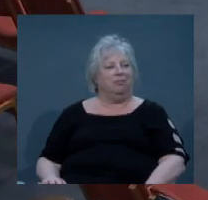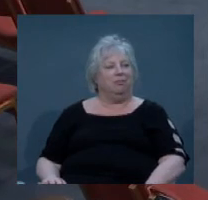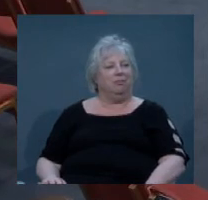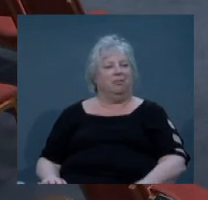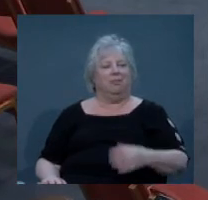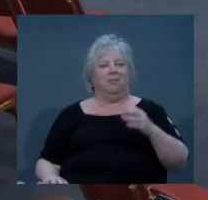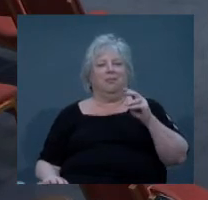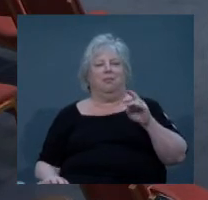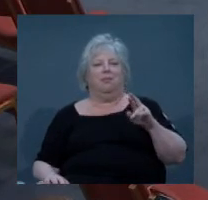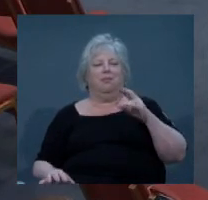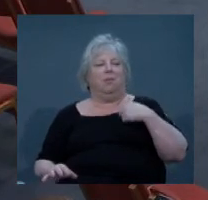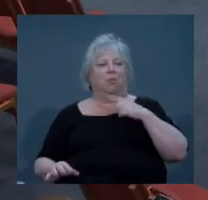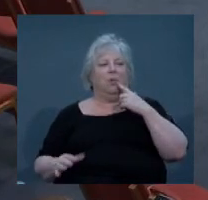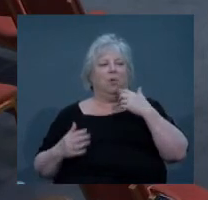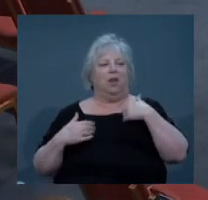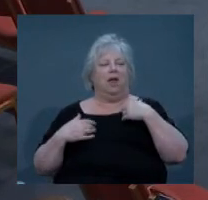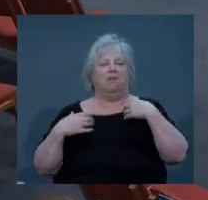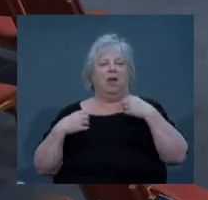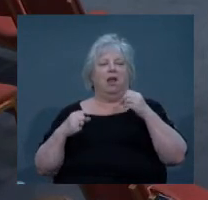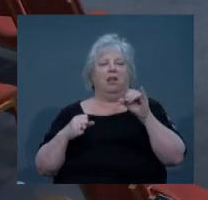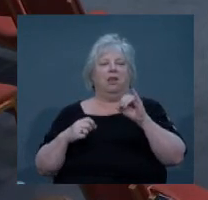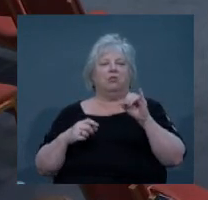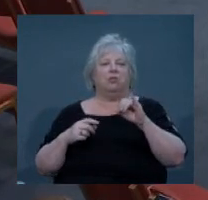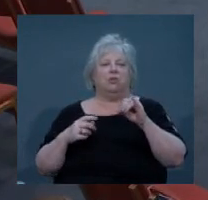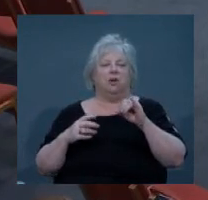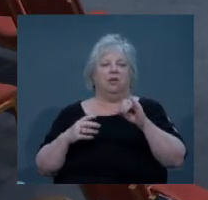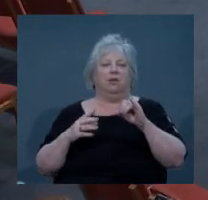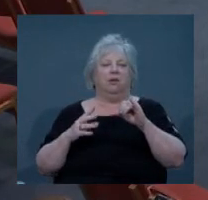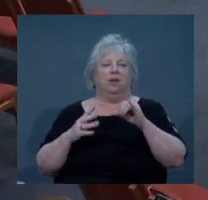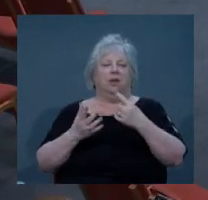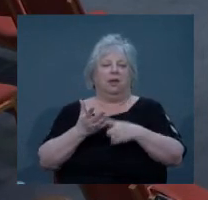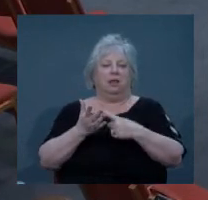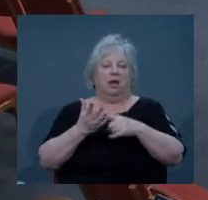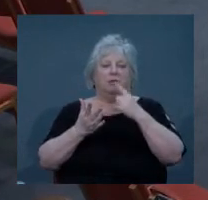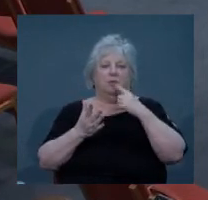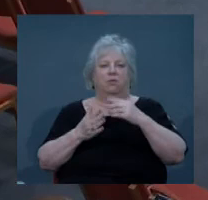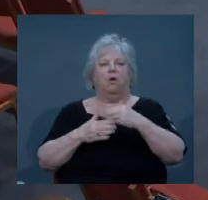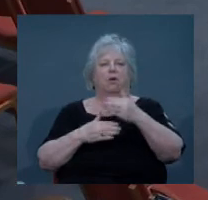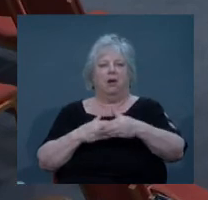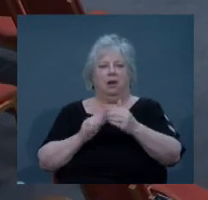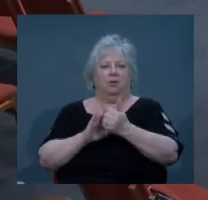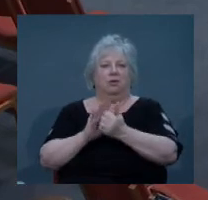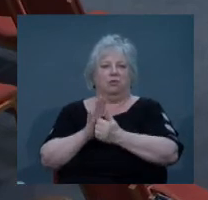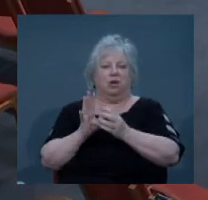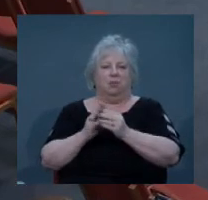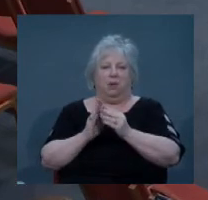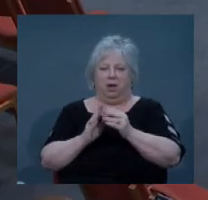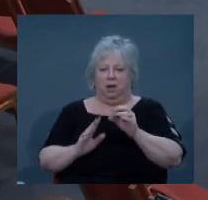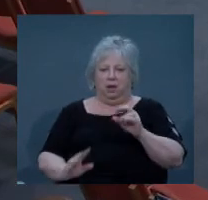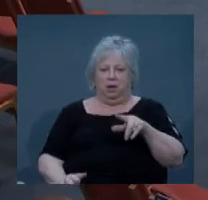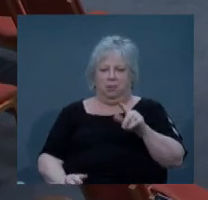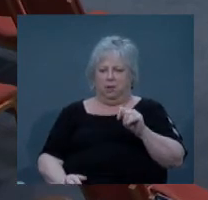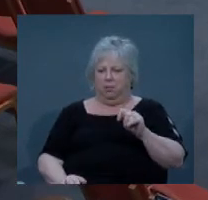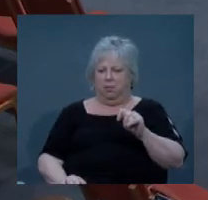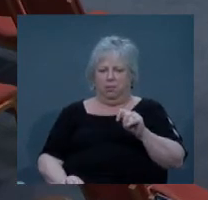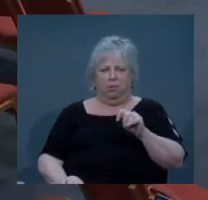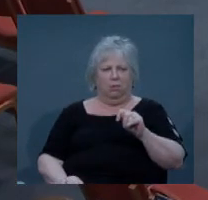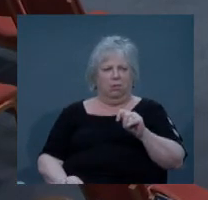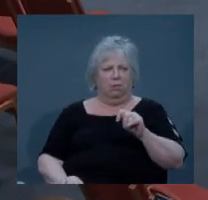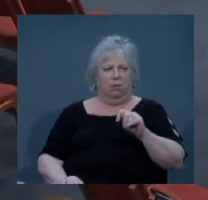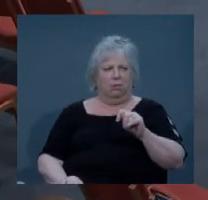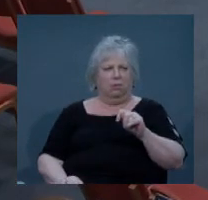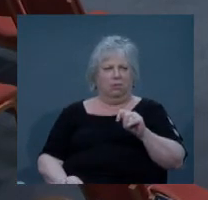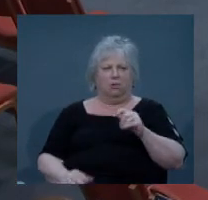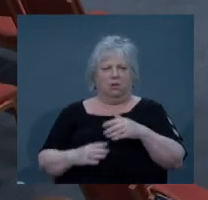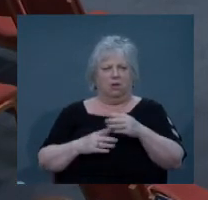And we'll have a health insurance conversation on our next agenda meeting, September it's just the